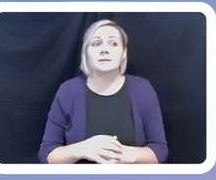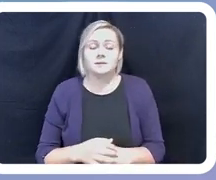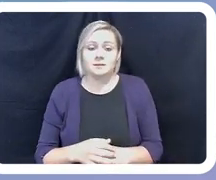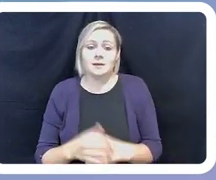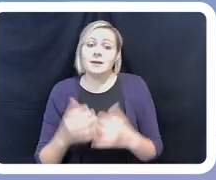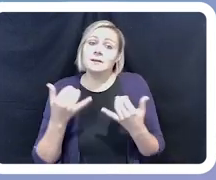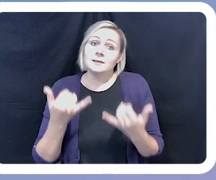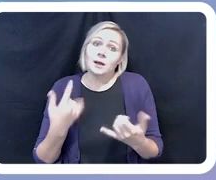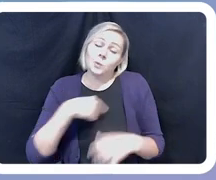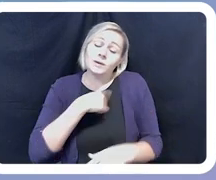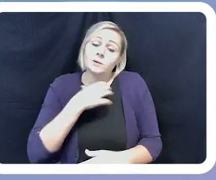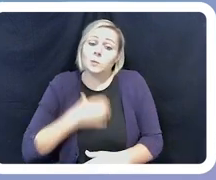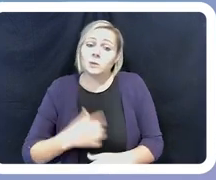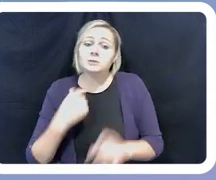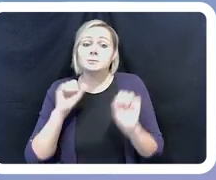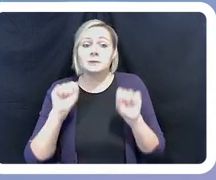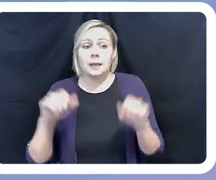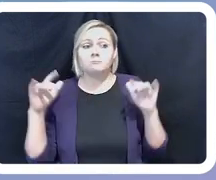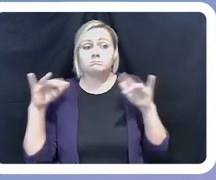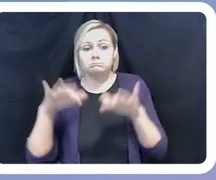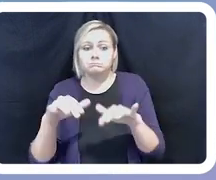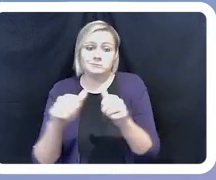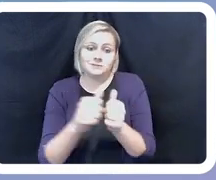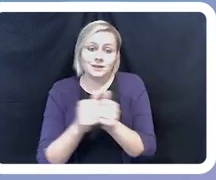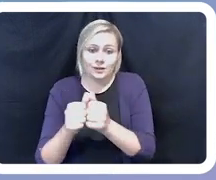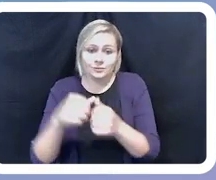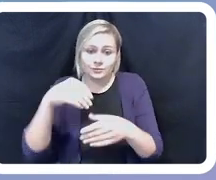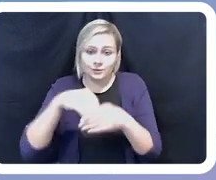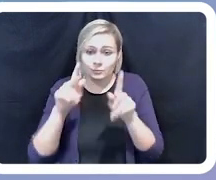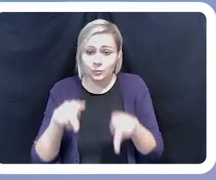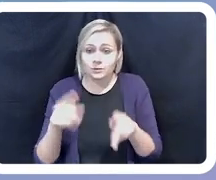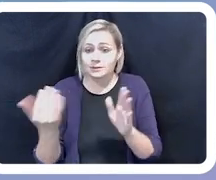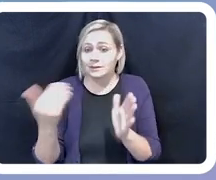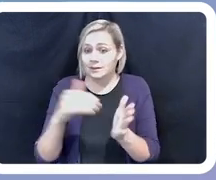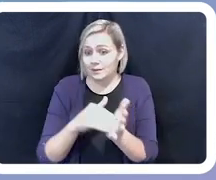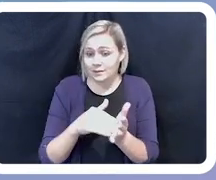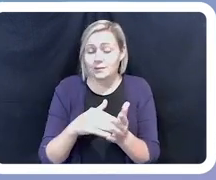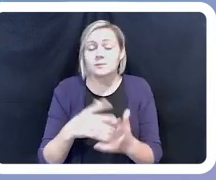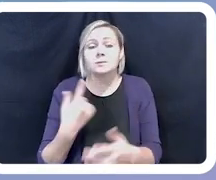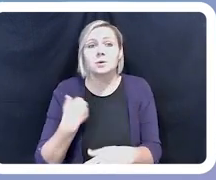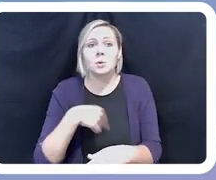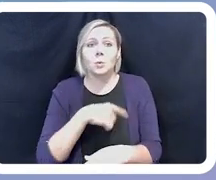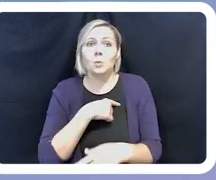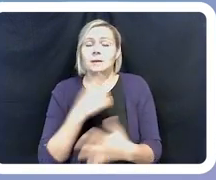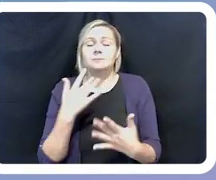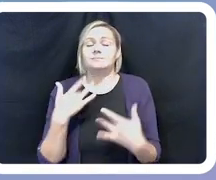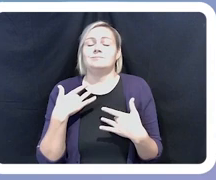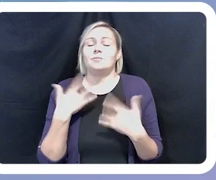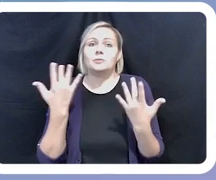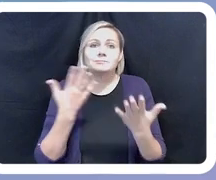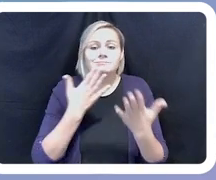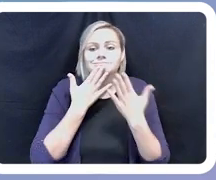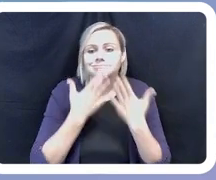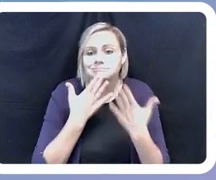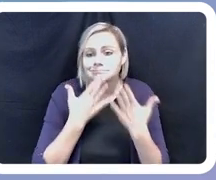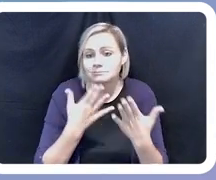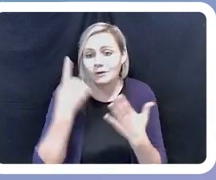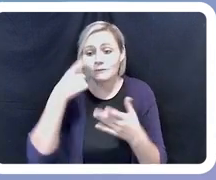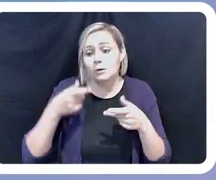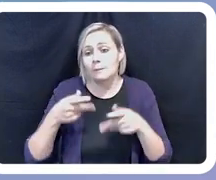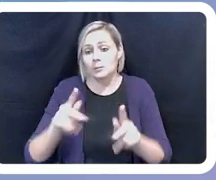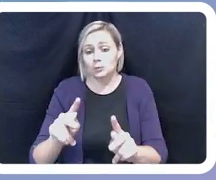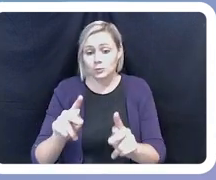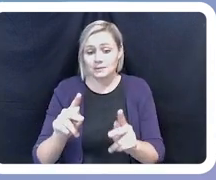And while we certainly wish that we were all together in person, we are so beyond grateful